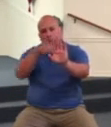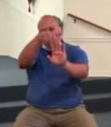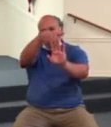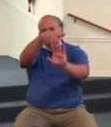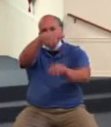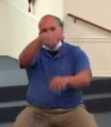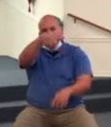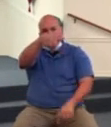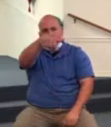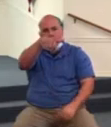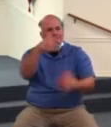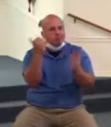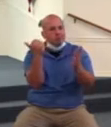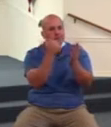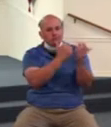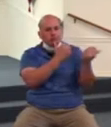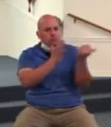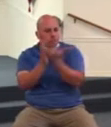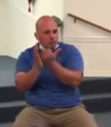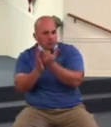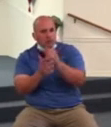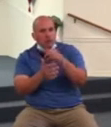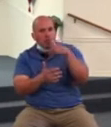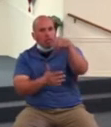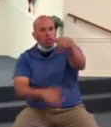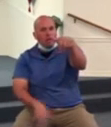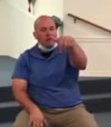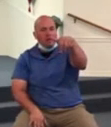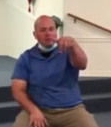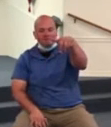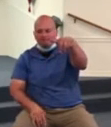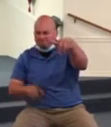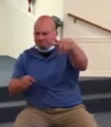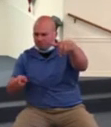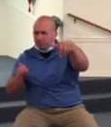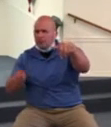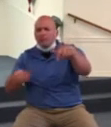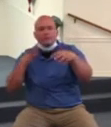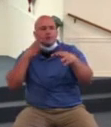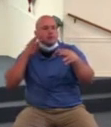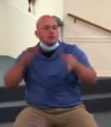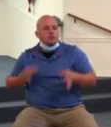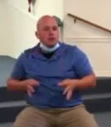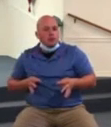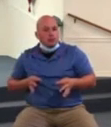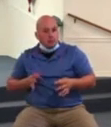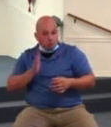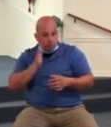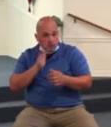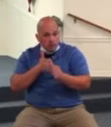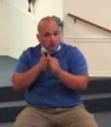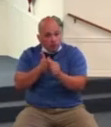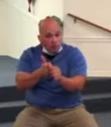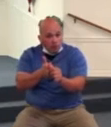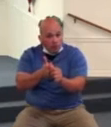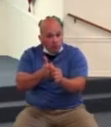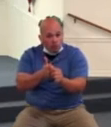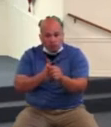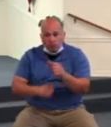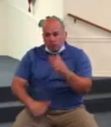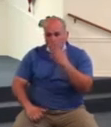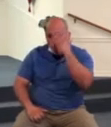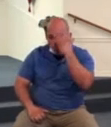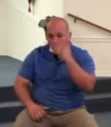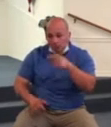faith to follow a man who is treated so terribly, knowing that they could be treated the same way.